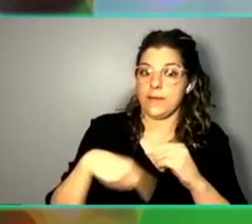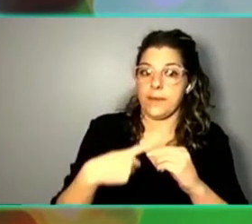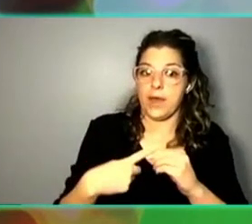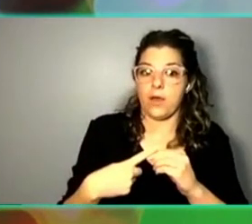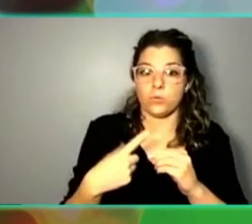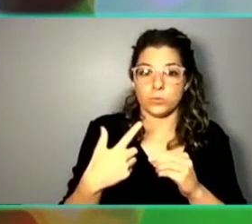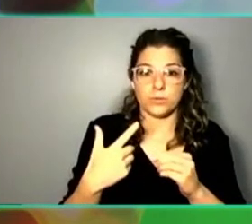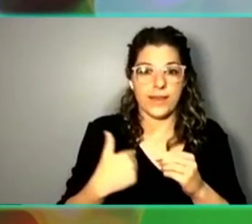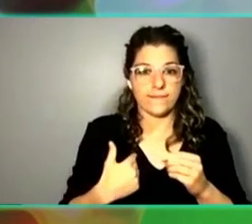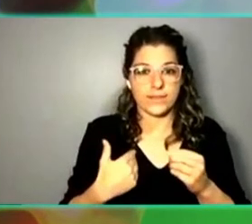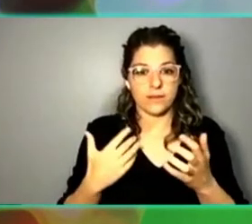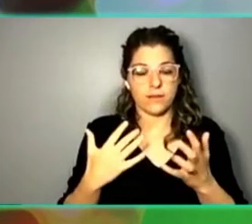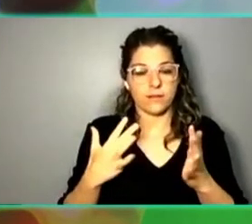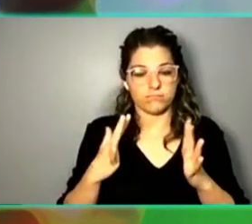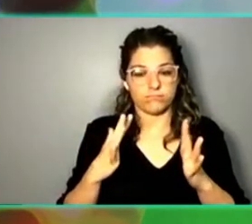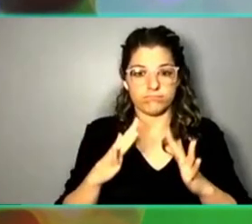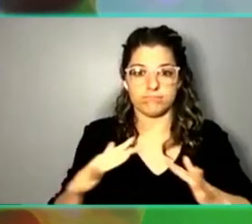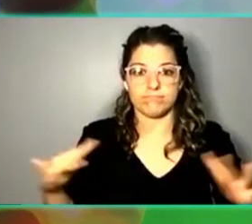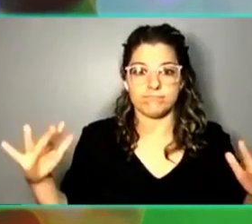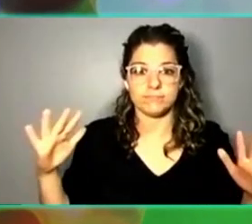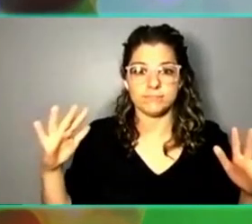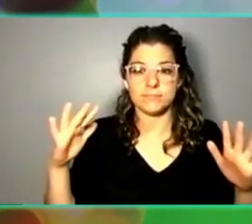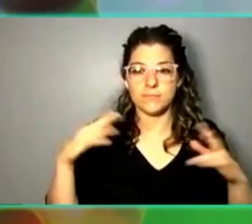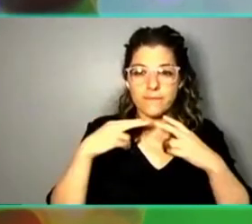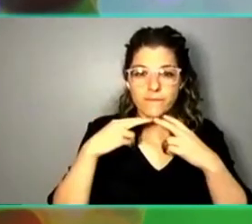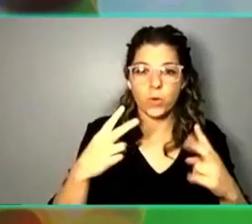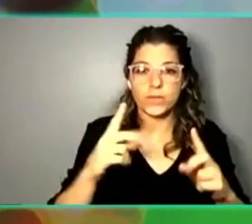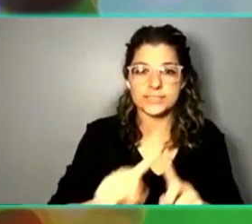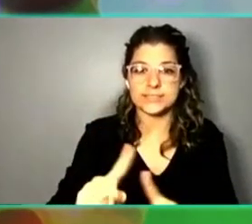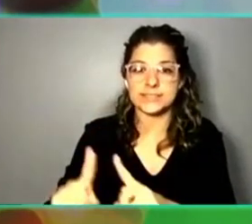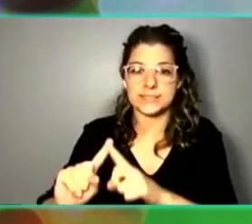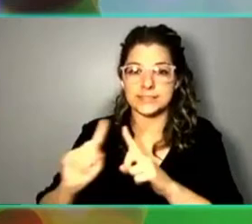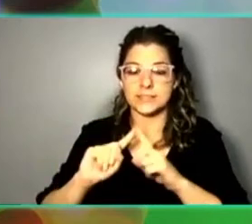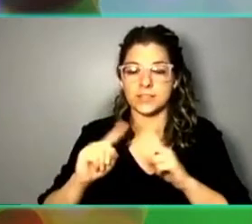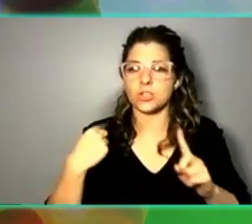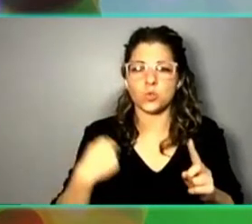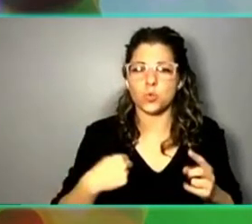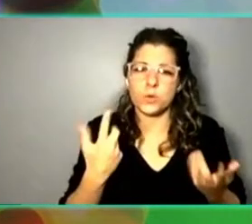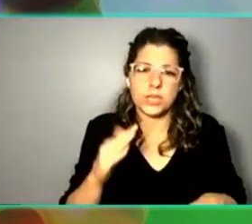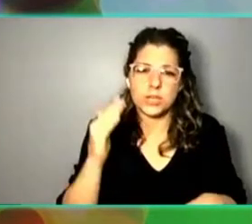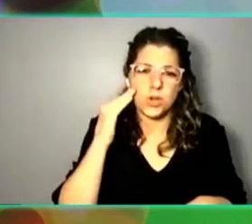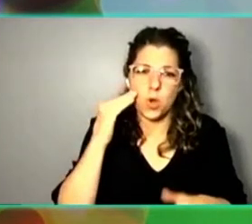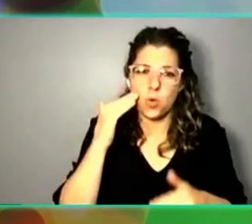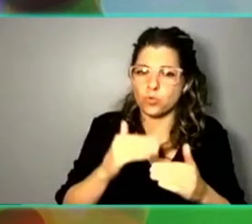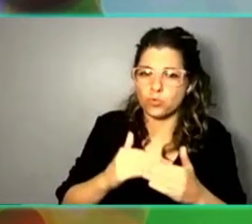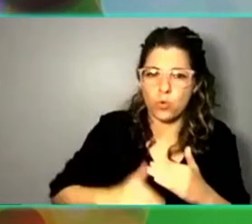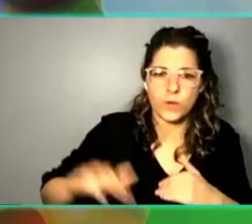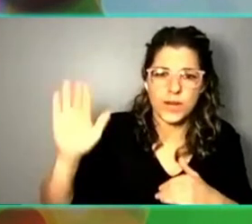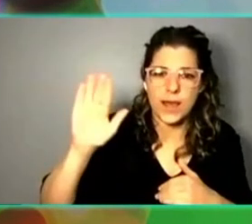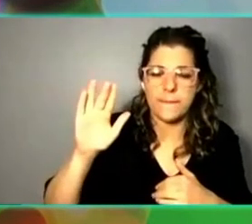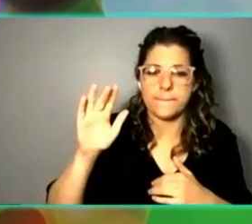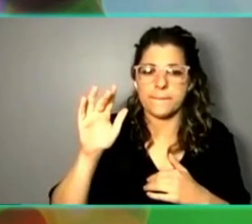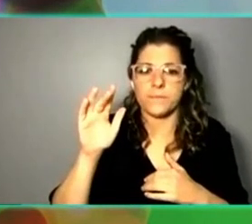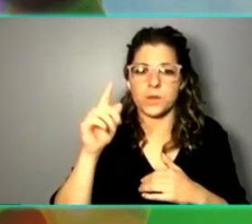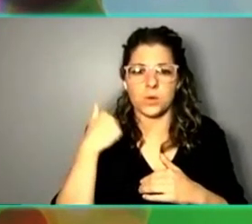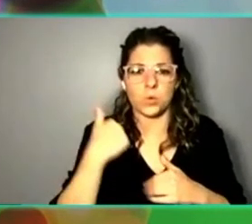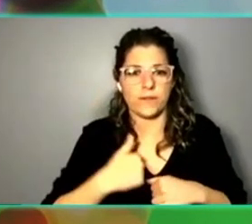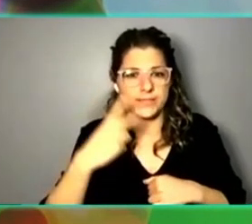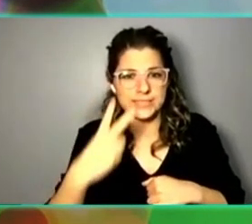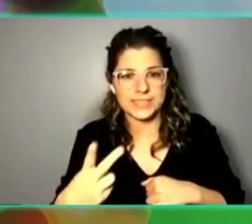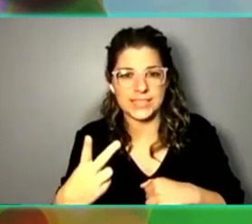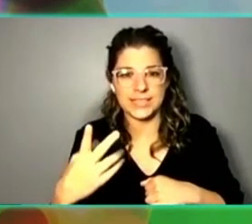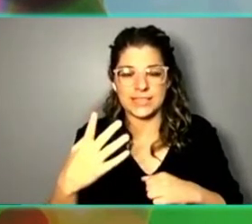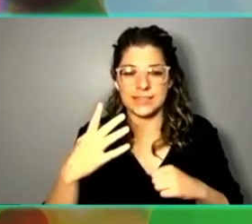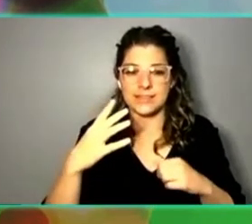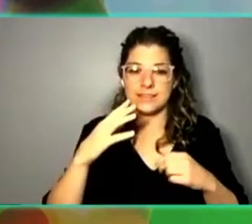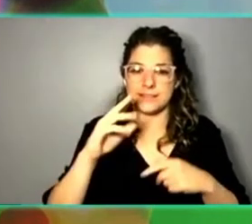having a vast array of voices, because we know, I mean, growing up, you get we've seen the